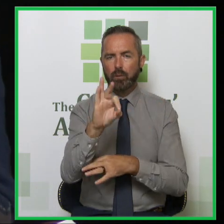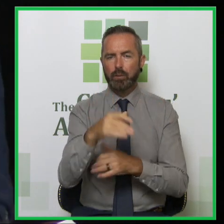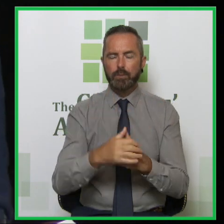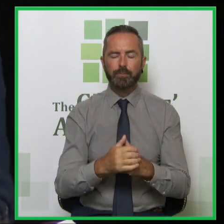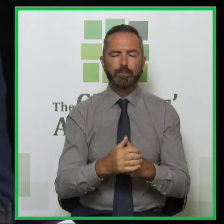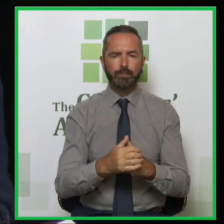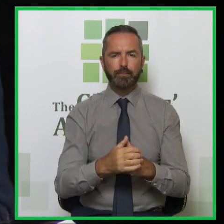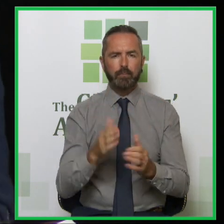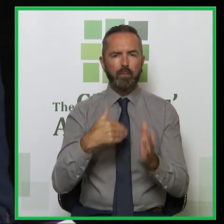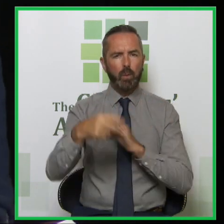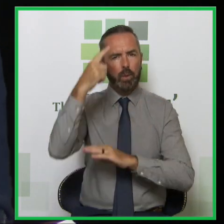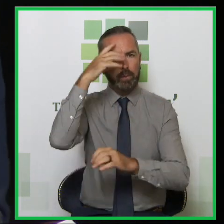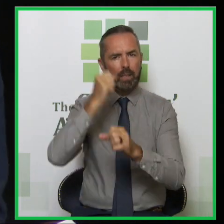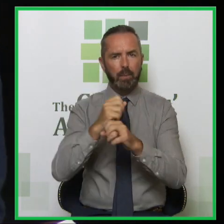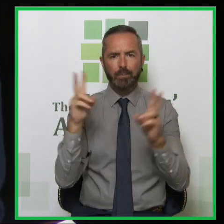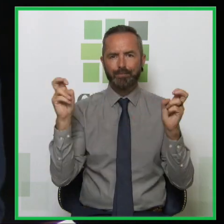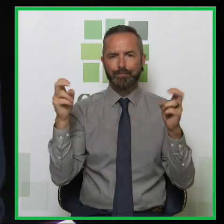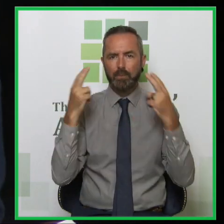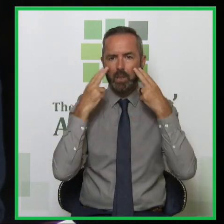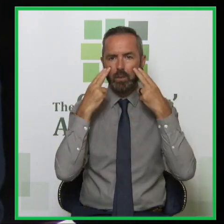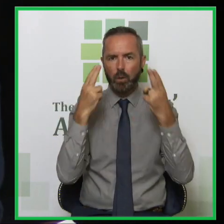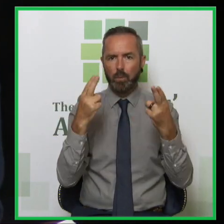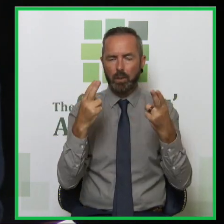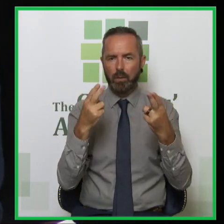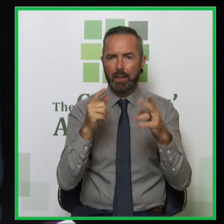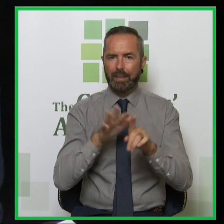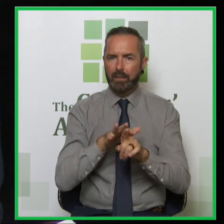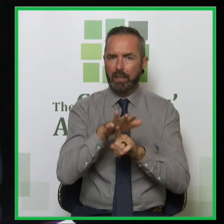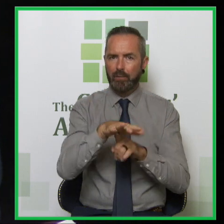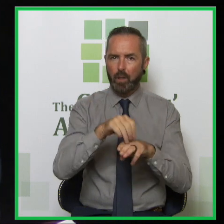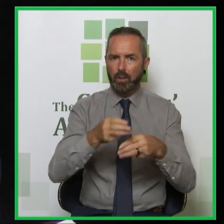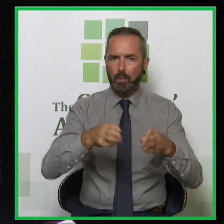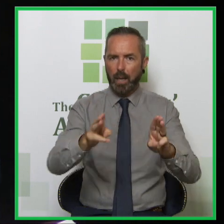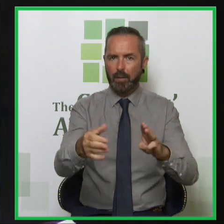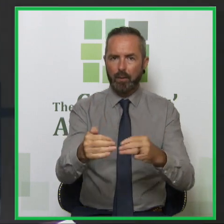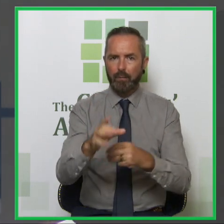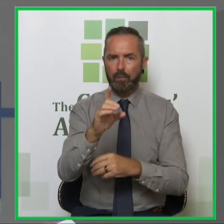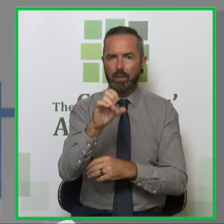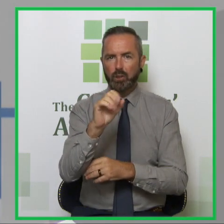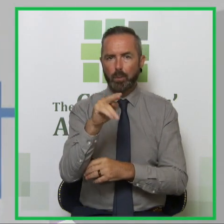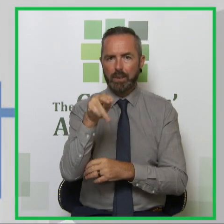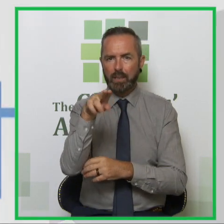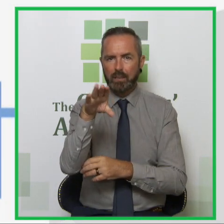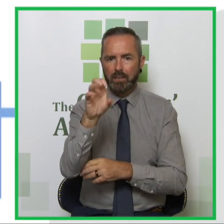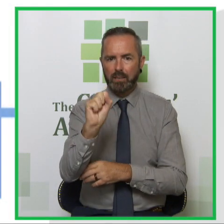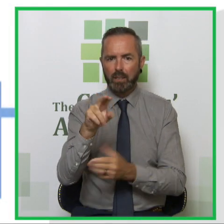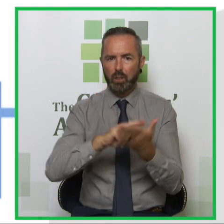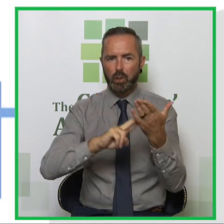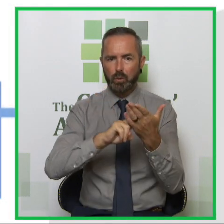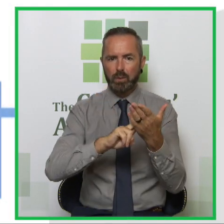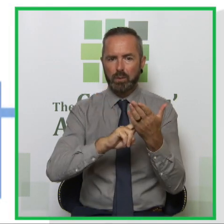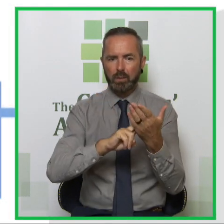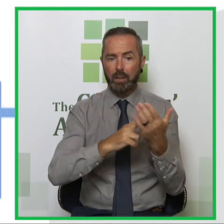the perception of normality, it's the influence on the pathway of substance use. Legalizing a drug